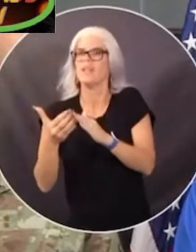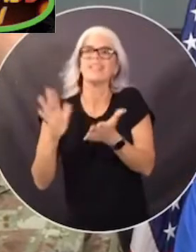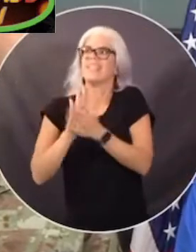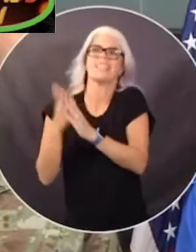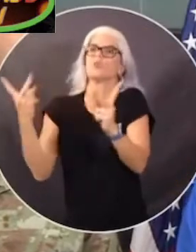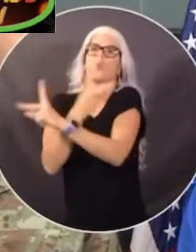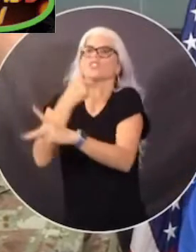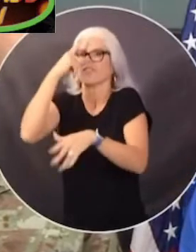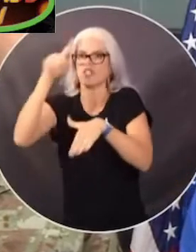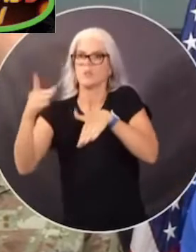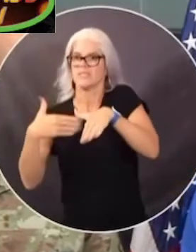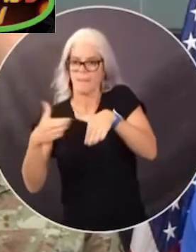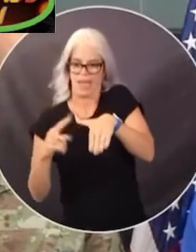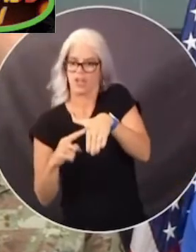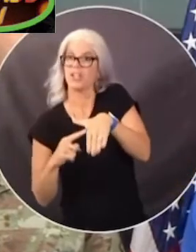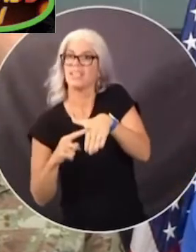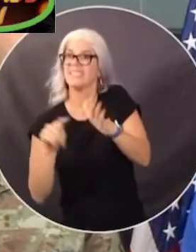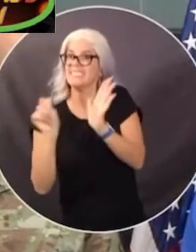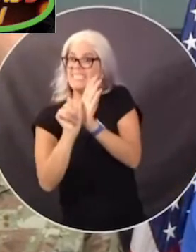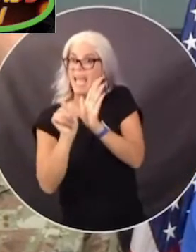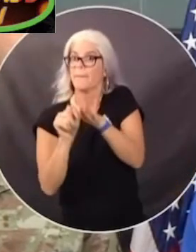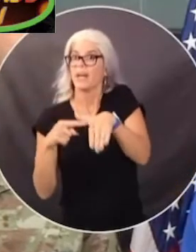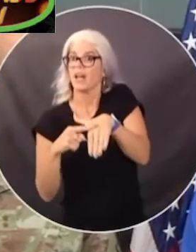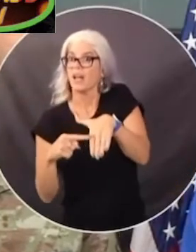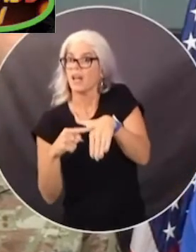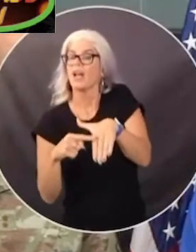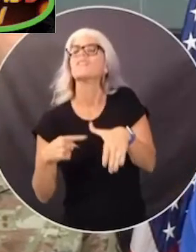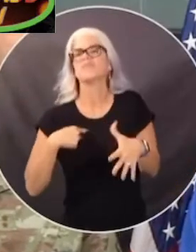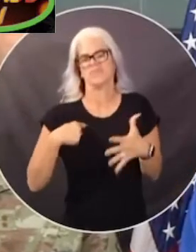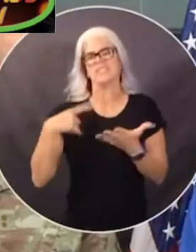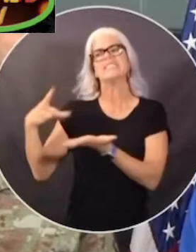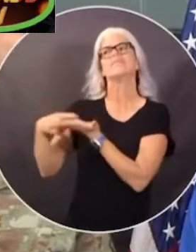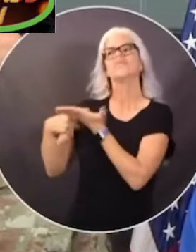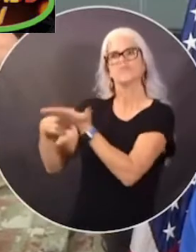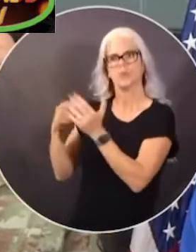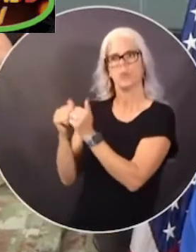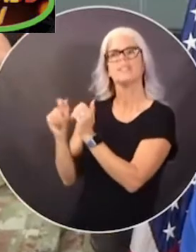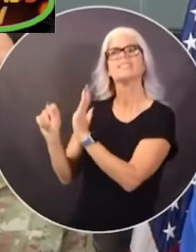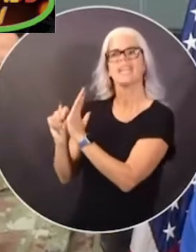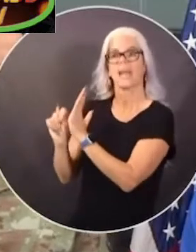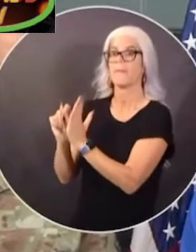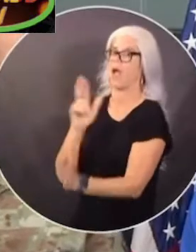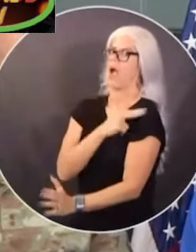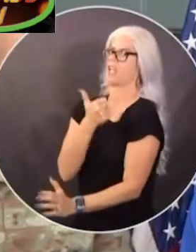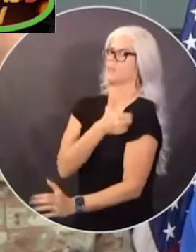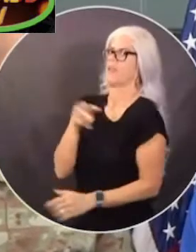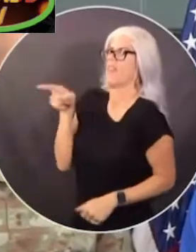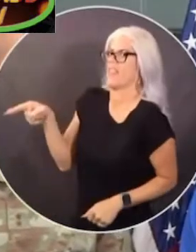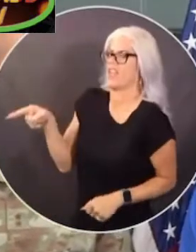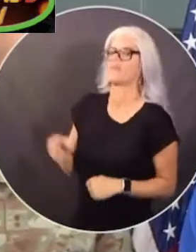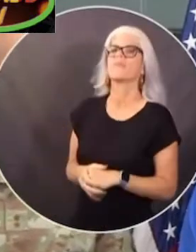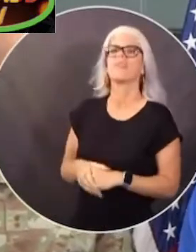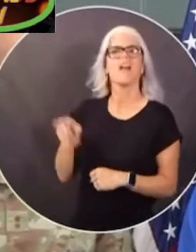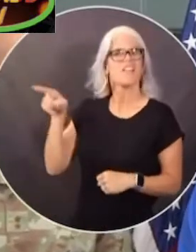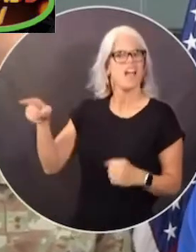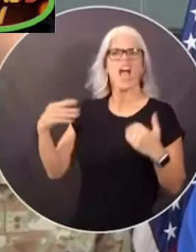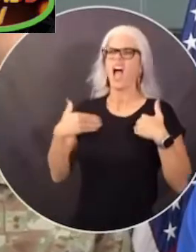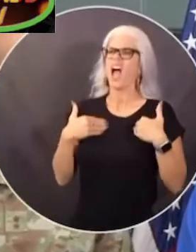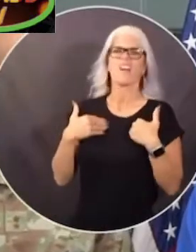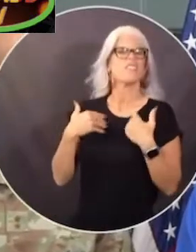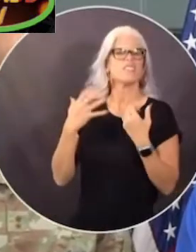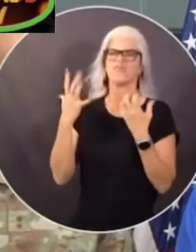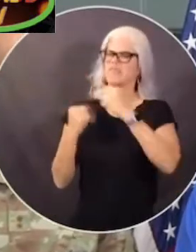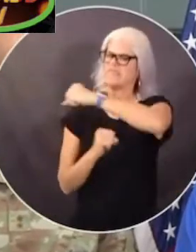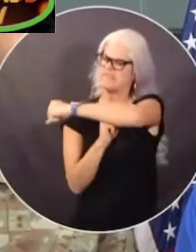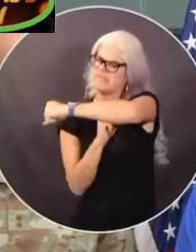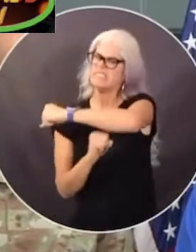the Tampa, I spoke with the CEO of Tampa General, and they have a fortification system of their hospital that can